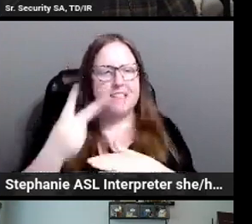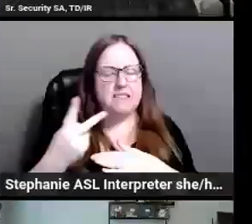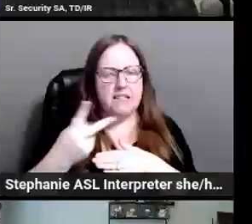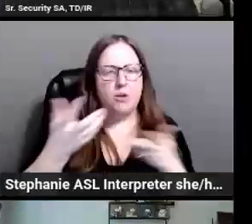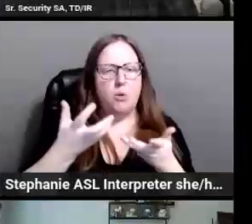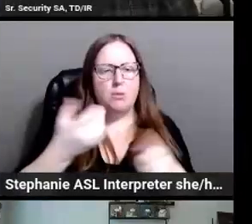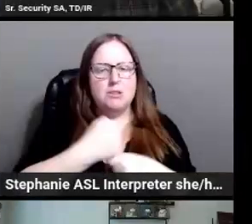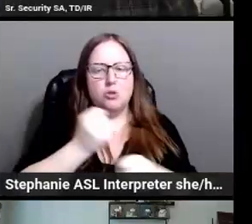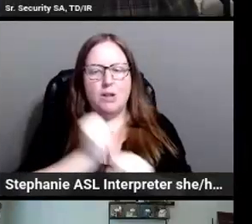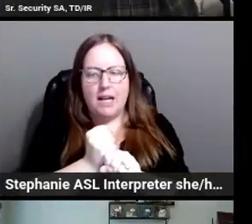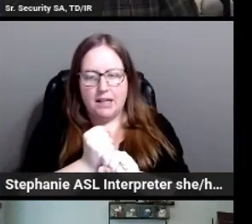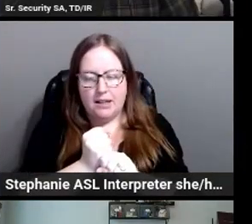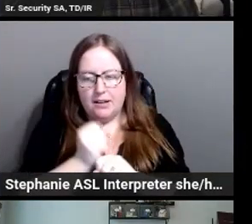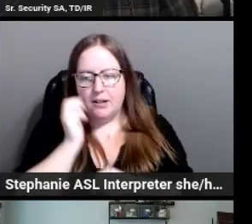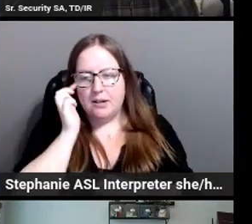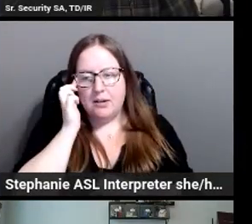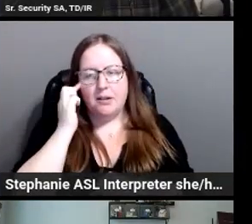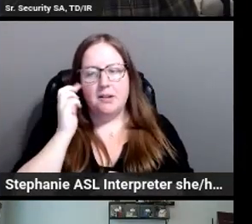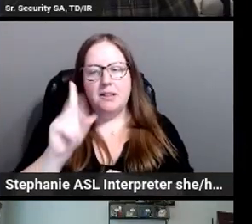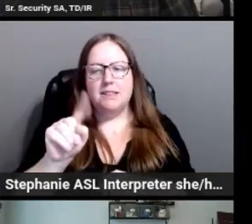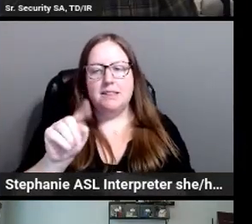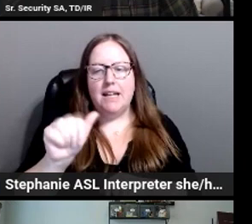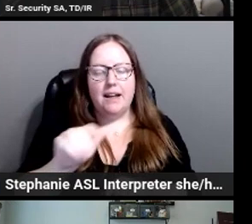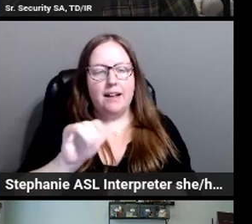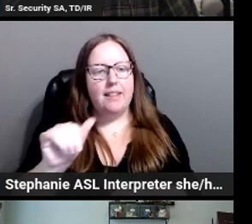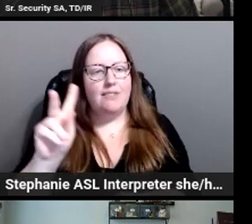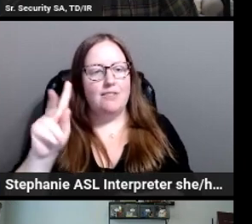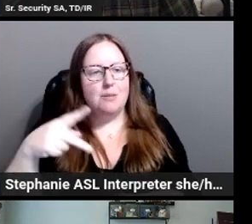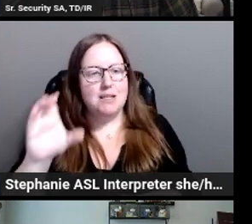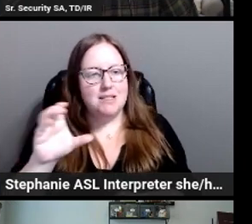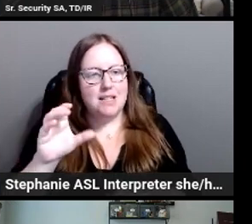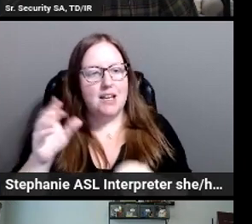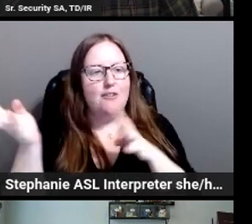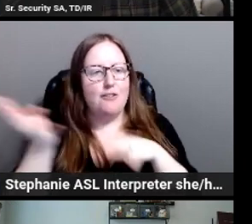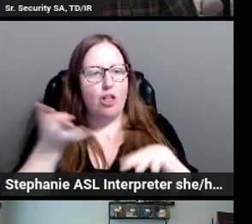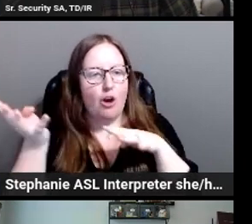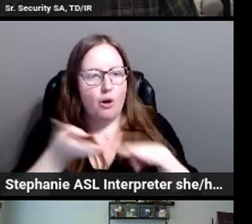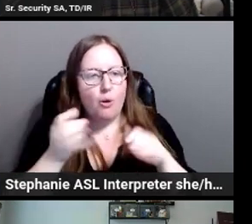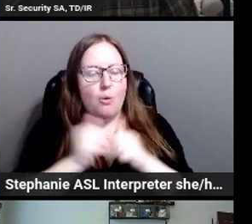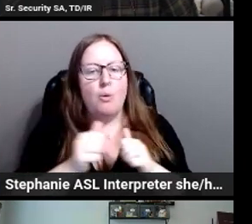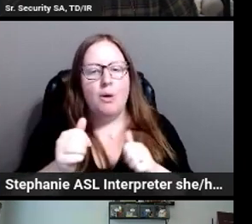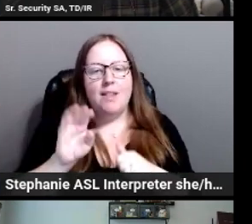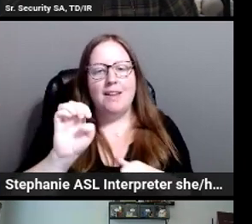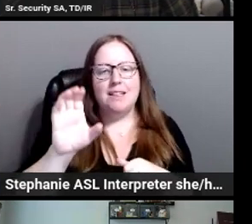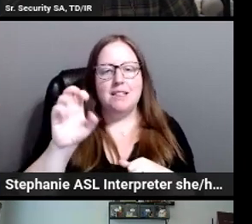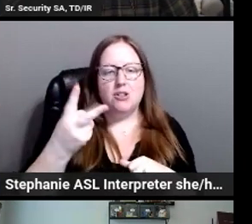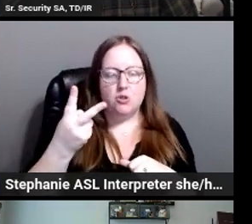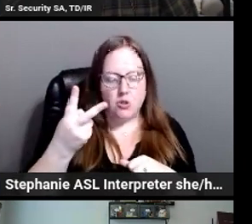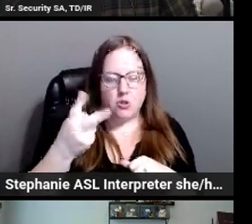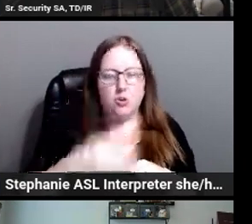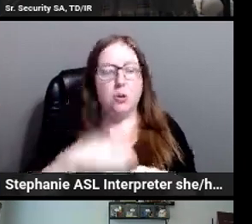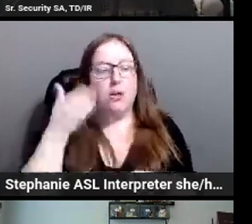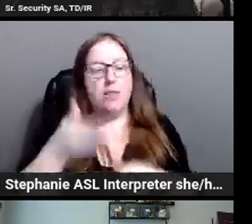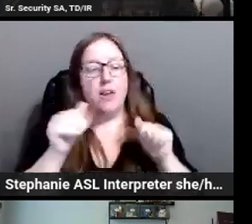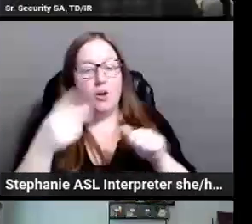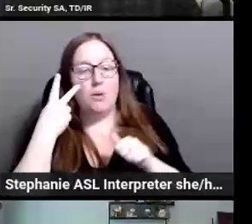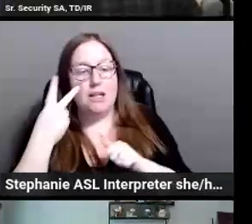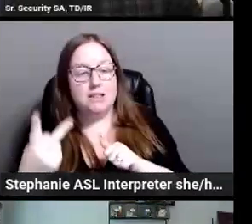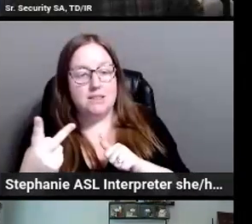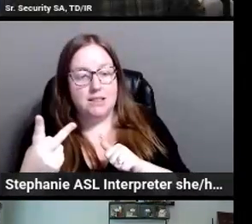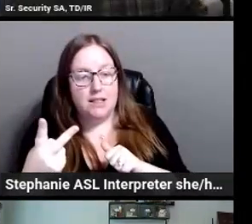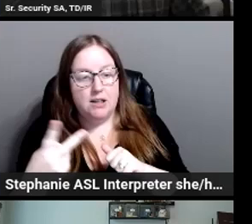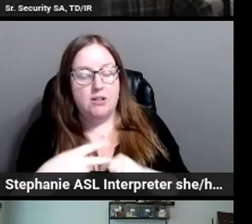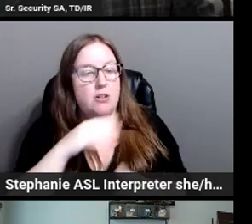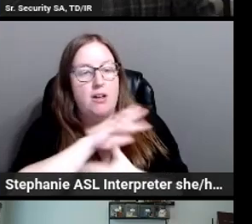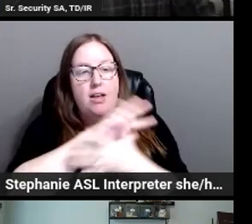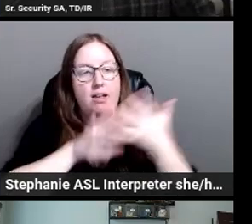created, data like VPC flows associated with EC2 instances. Here we can see all of